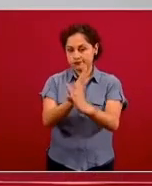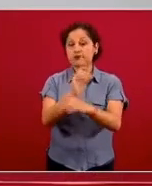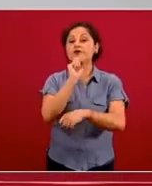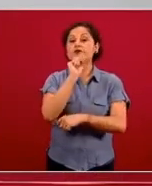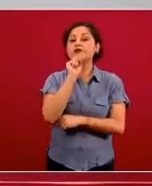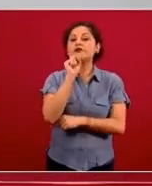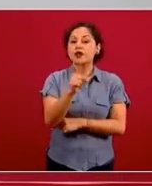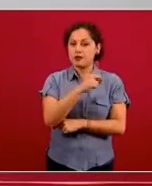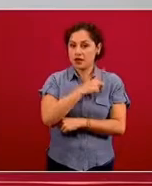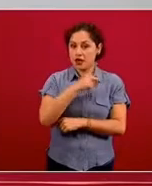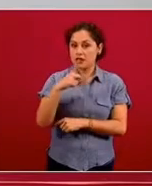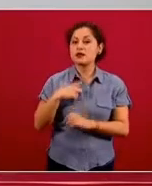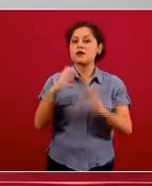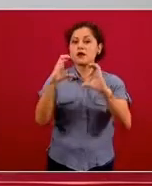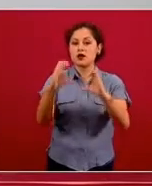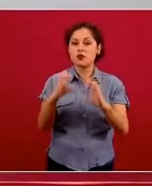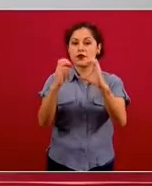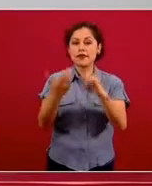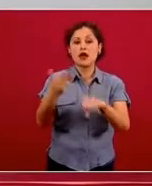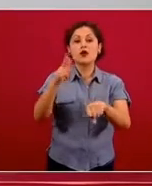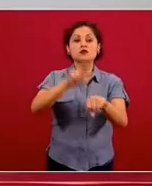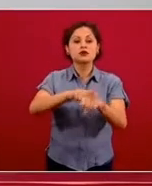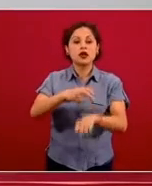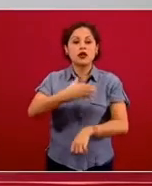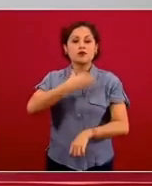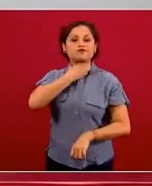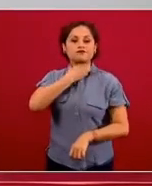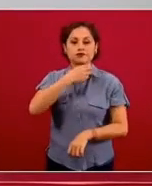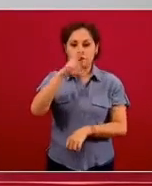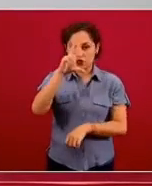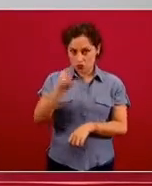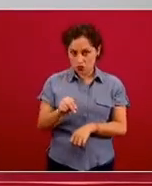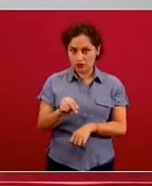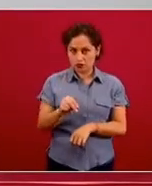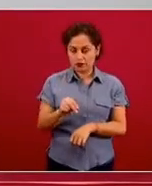unwanted contagion from happening throughout this whole process.